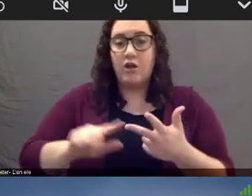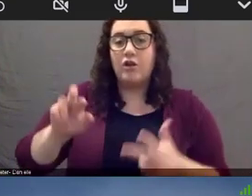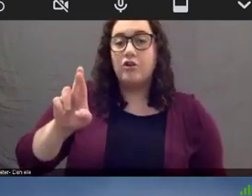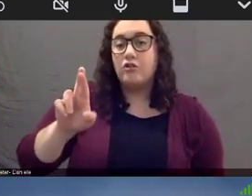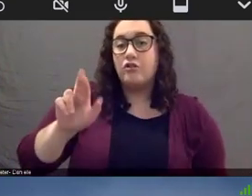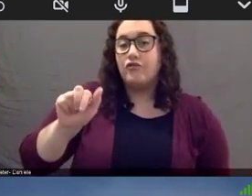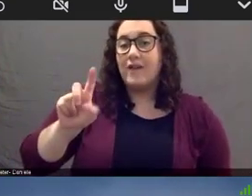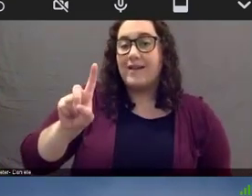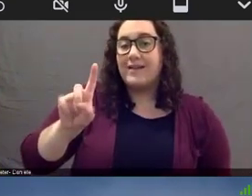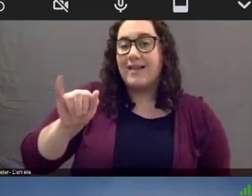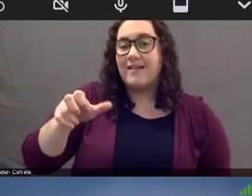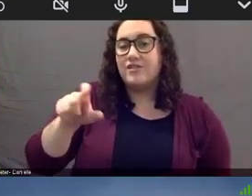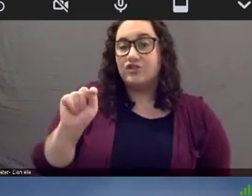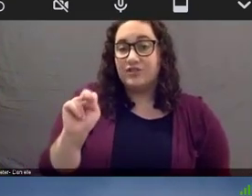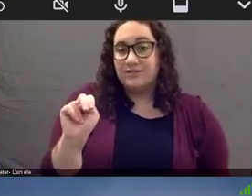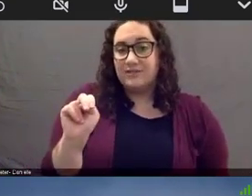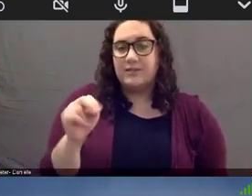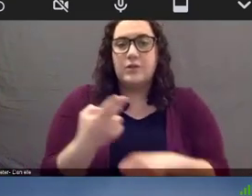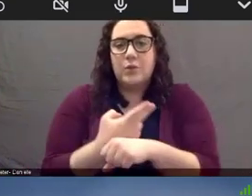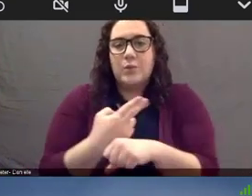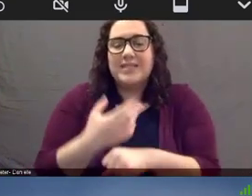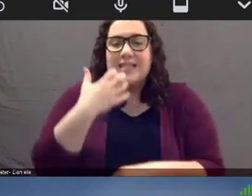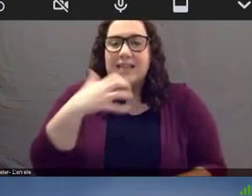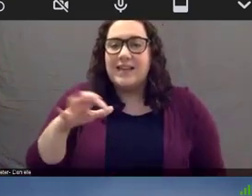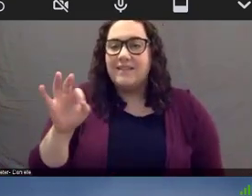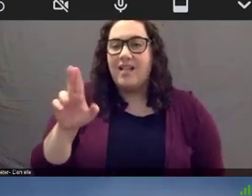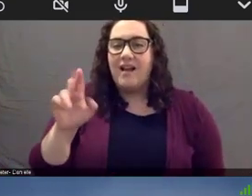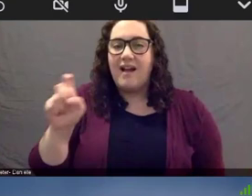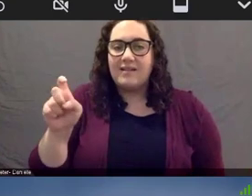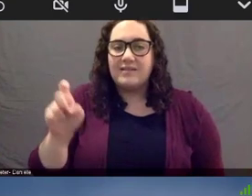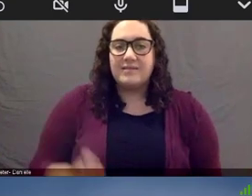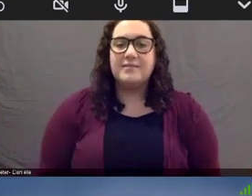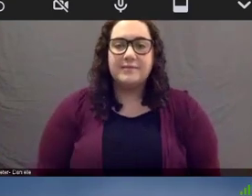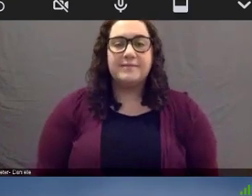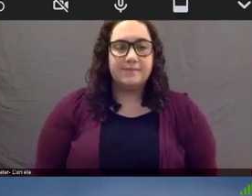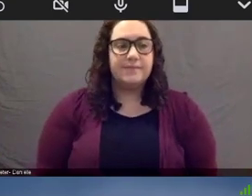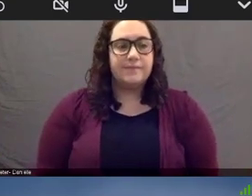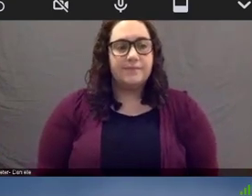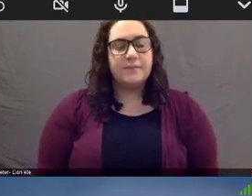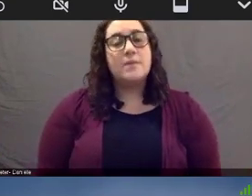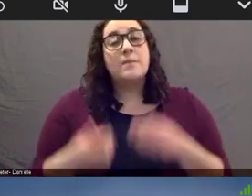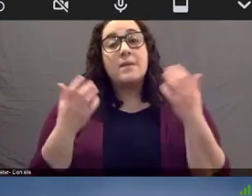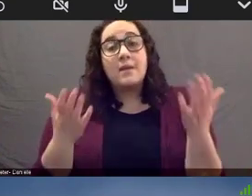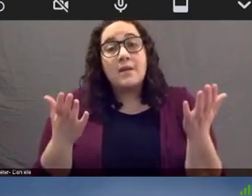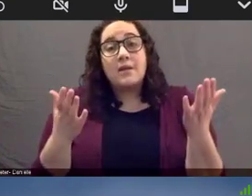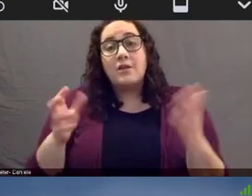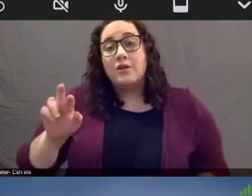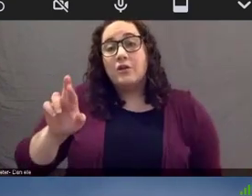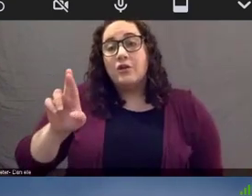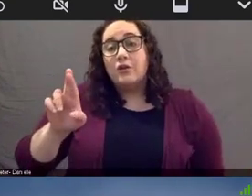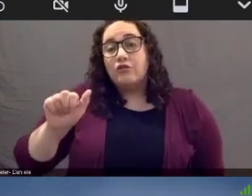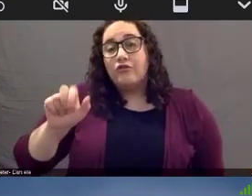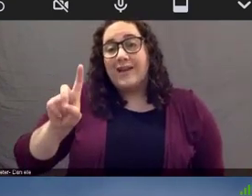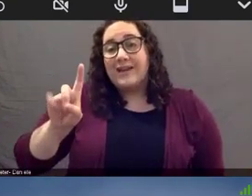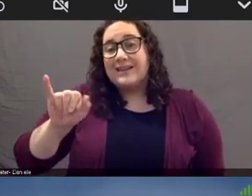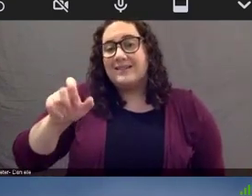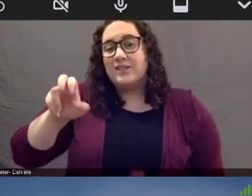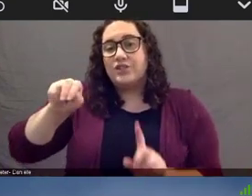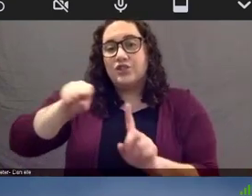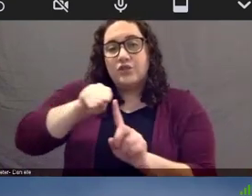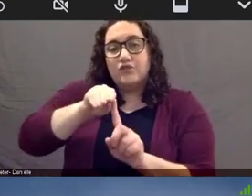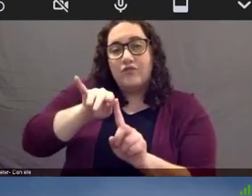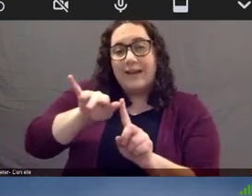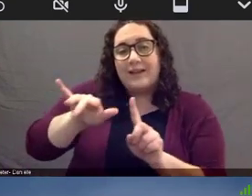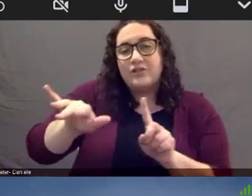in, because for radiation, like I said, there's sort of, they call it a view factor. So how clearly your